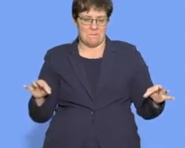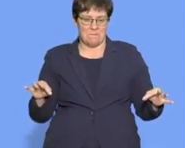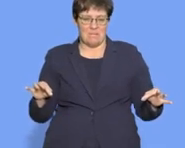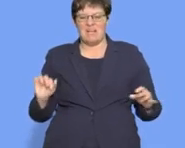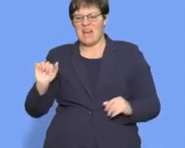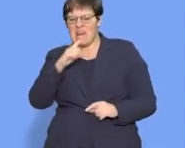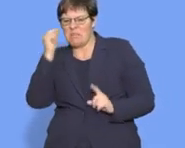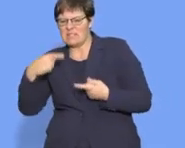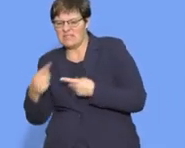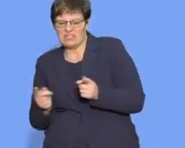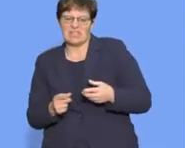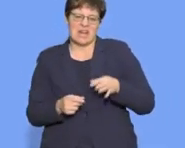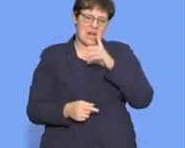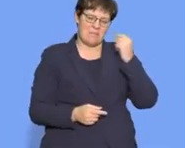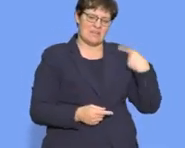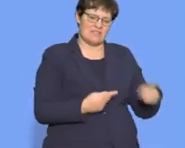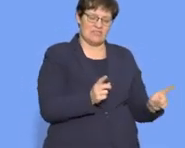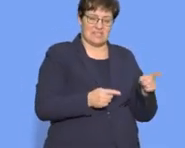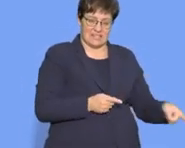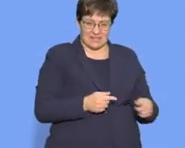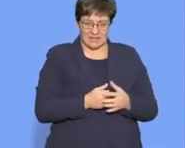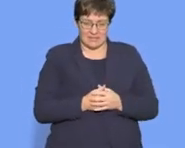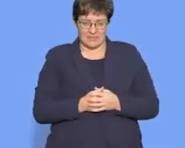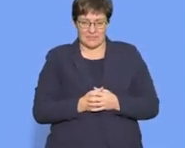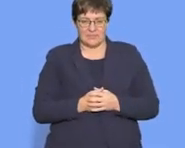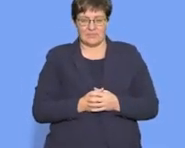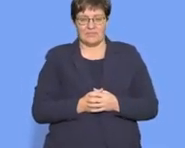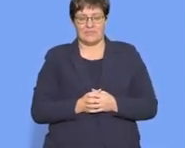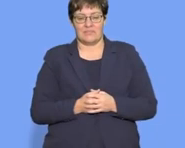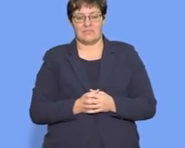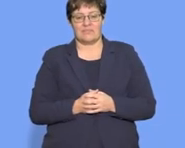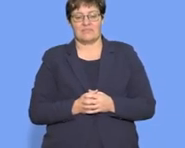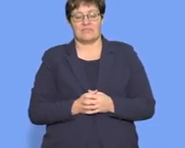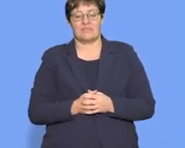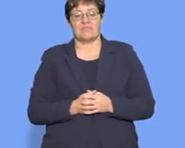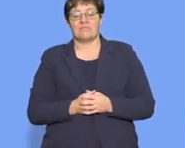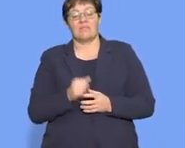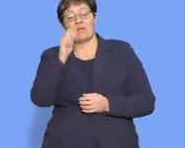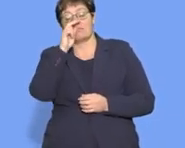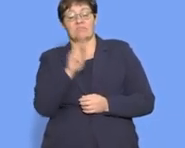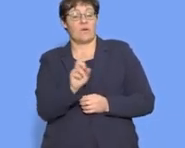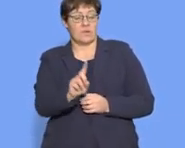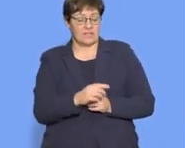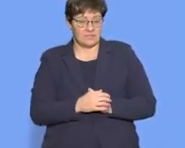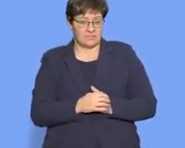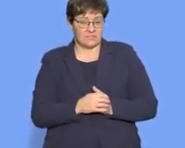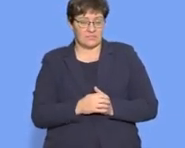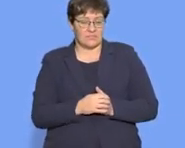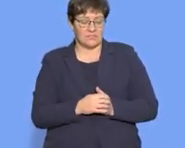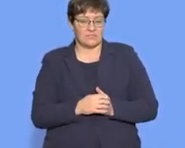to bring up the different types of tissues. So what we're going to look at now is we've